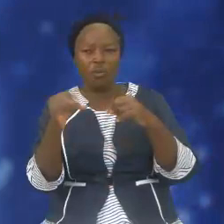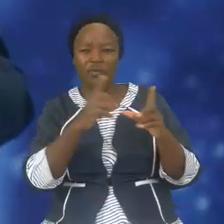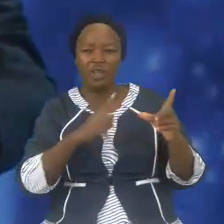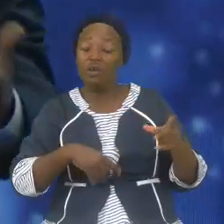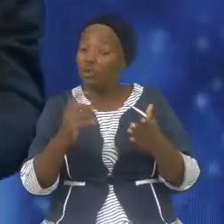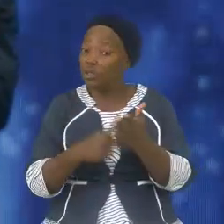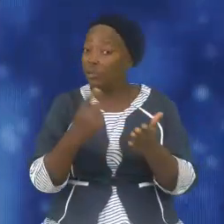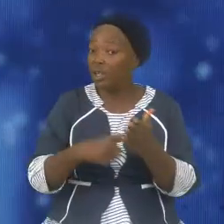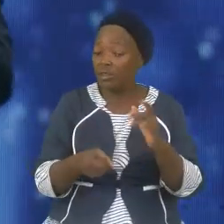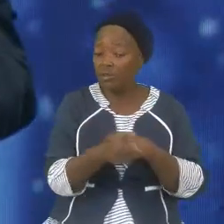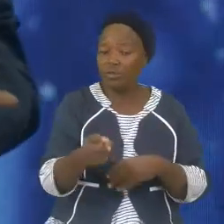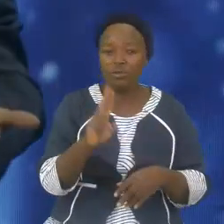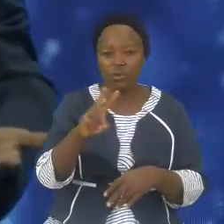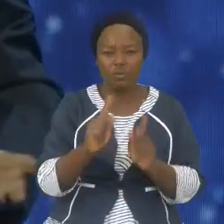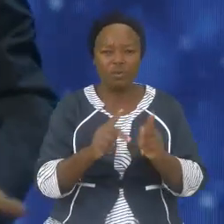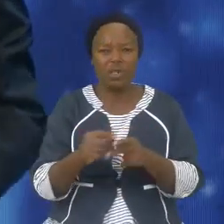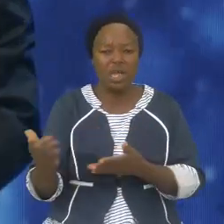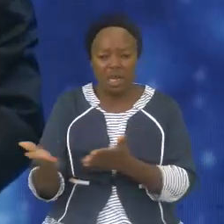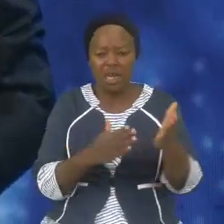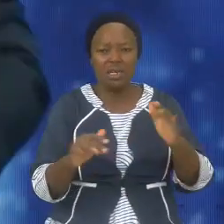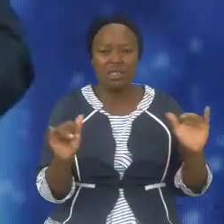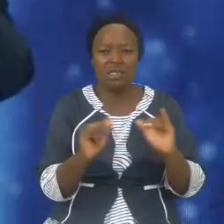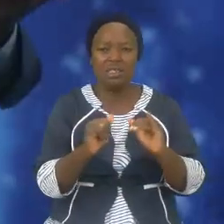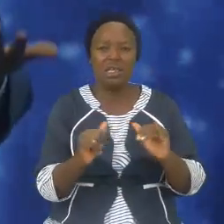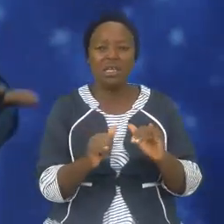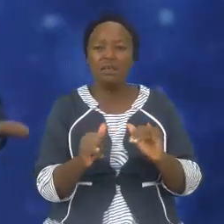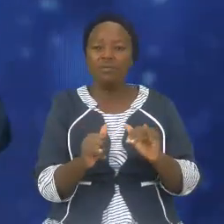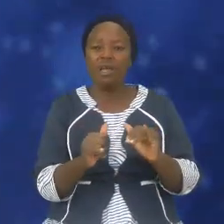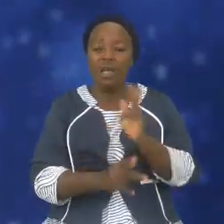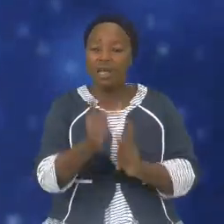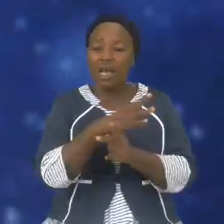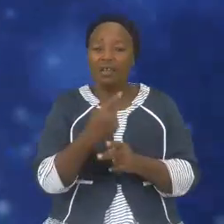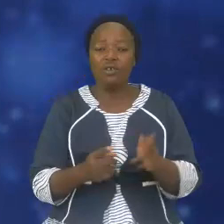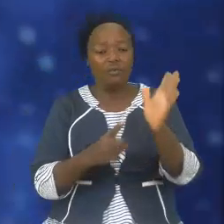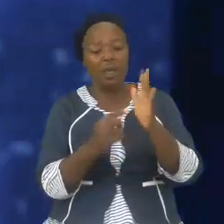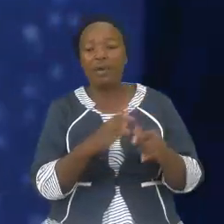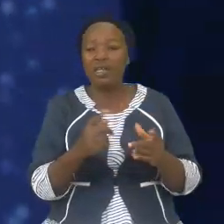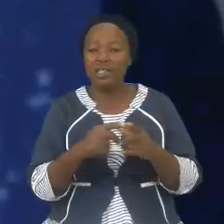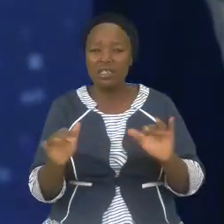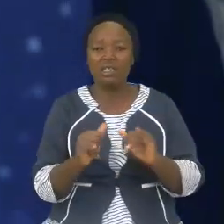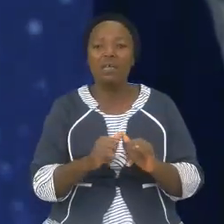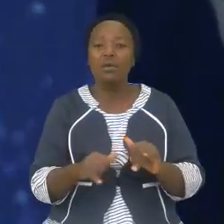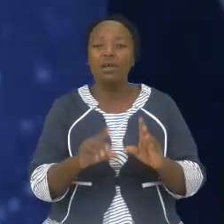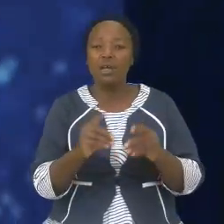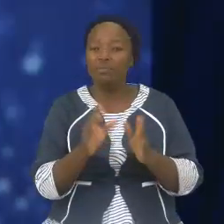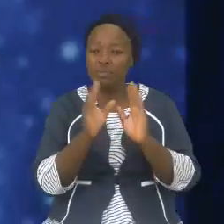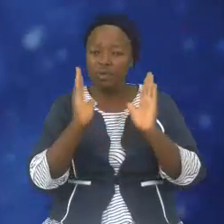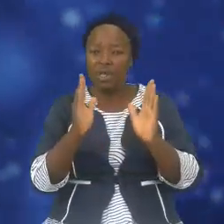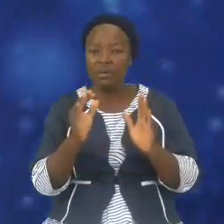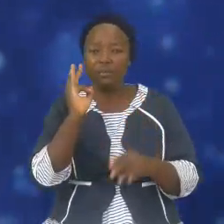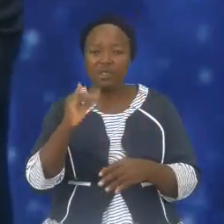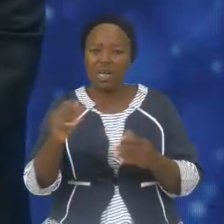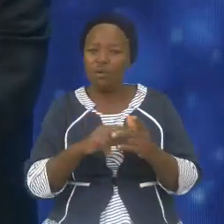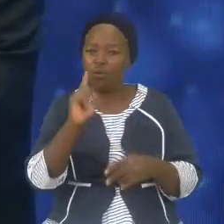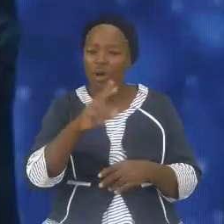two people, they carry the same kind of lamp. They carry the same kind of doctrine. One is triumphant, the other